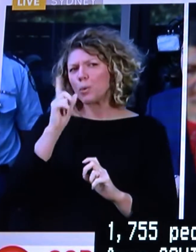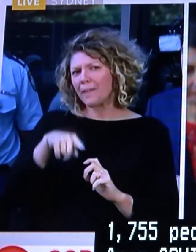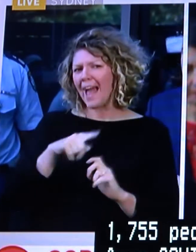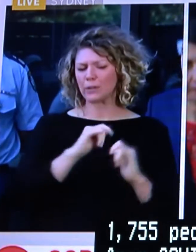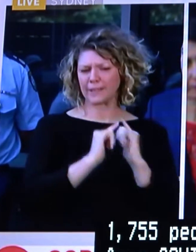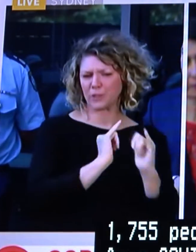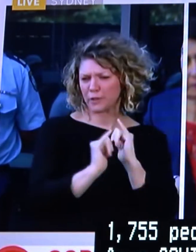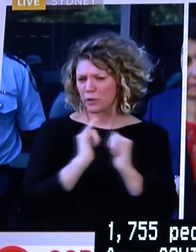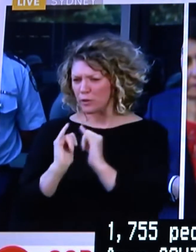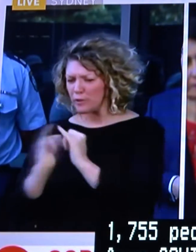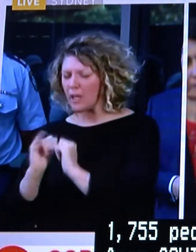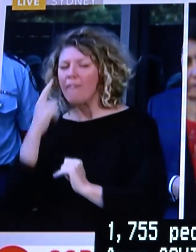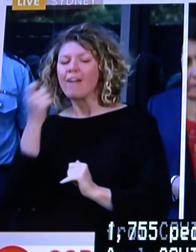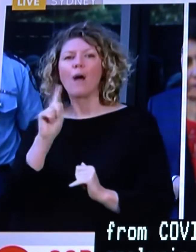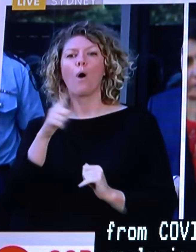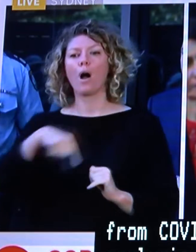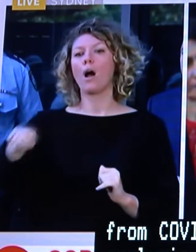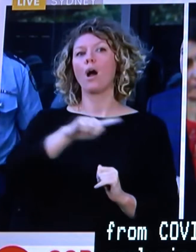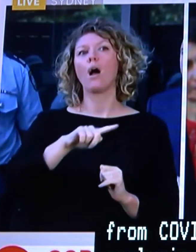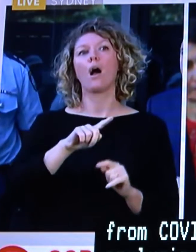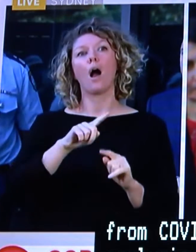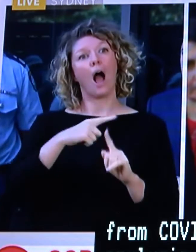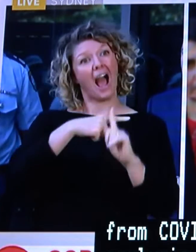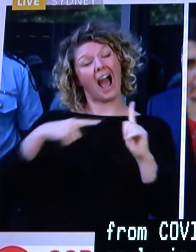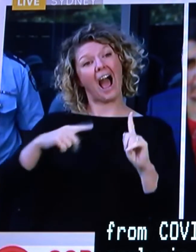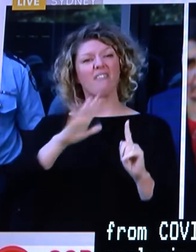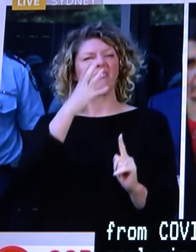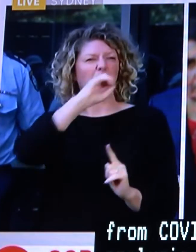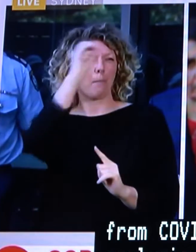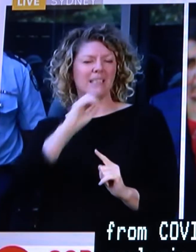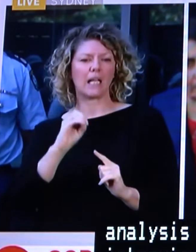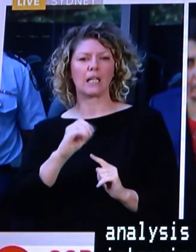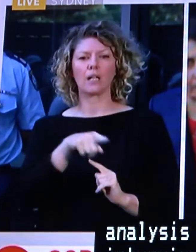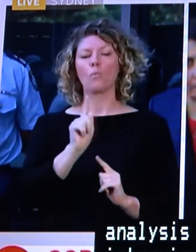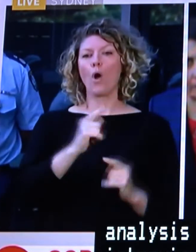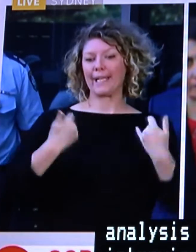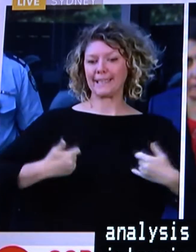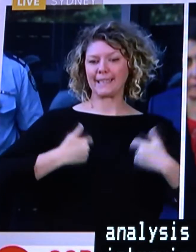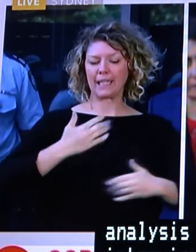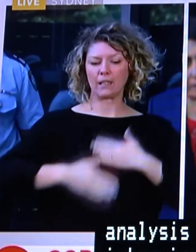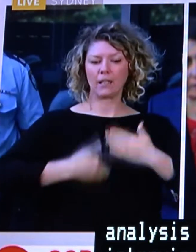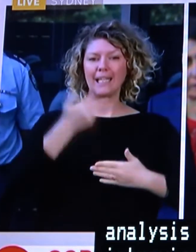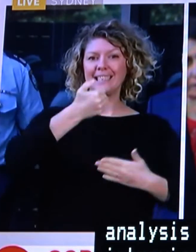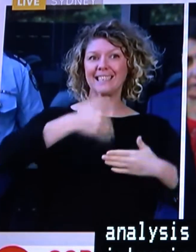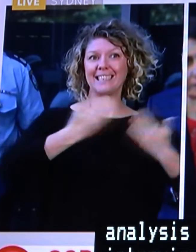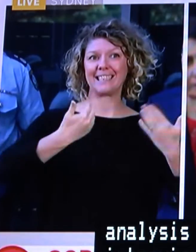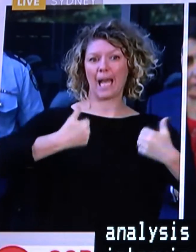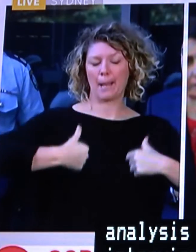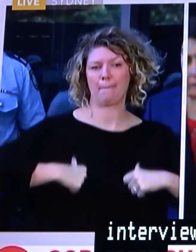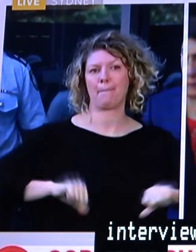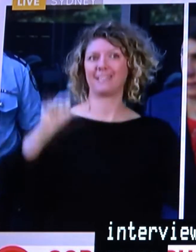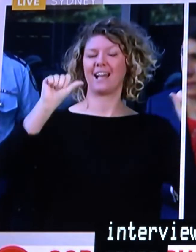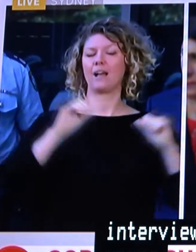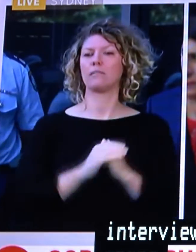case interviews has showed that half of cases recovered after 16 days, 3/4